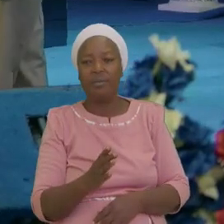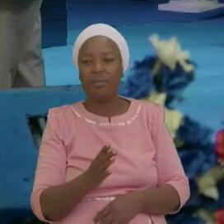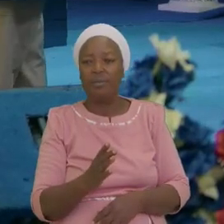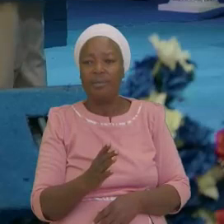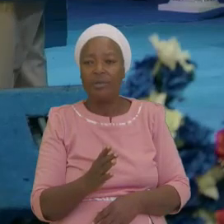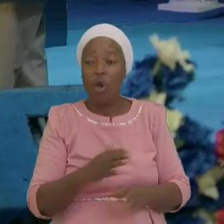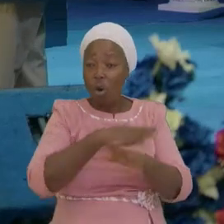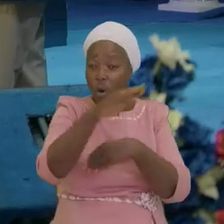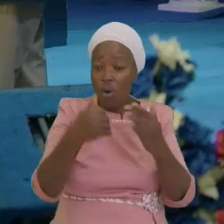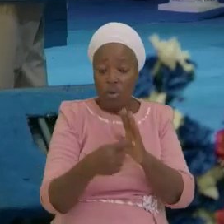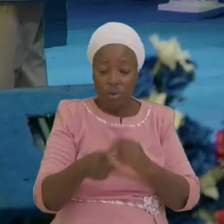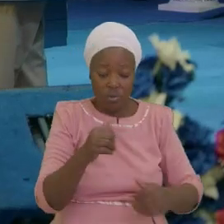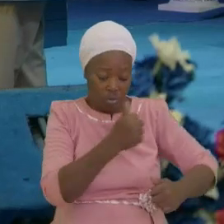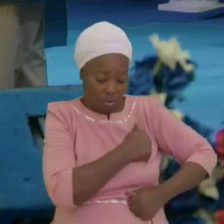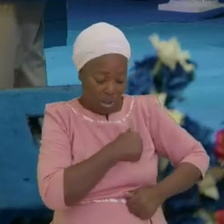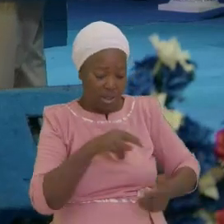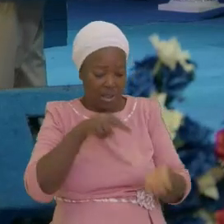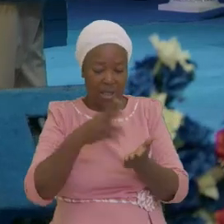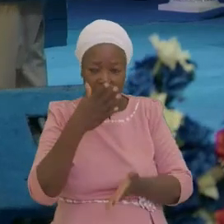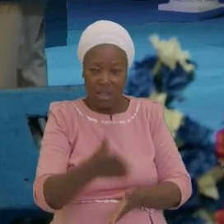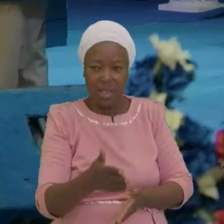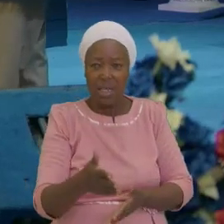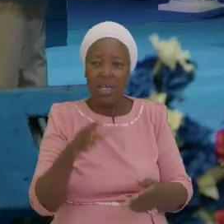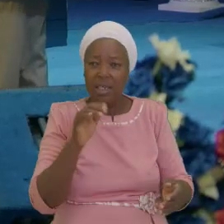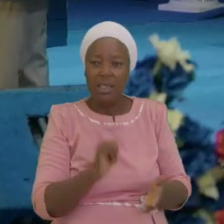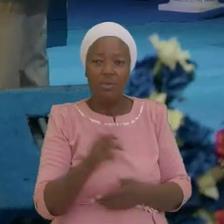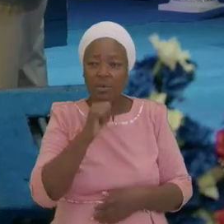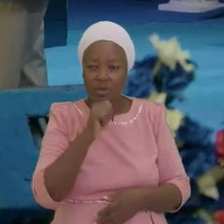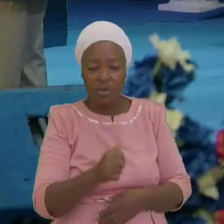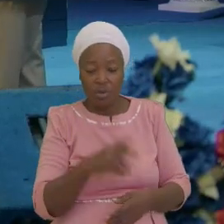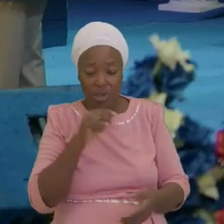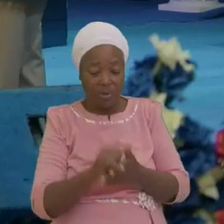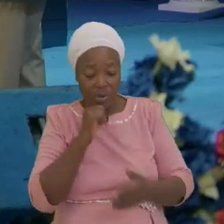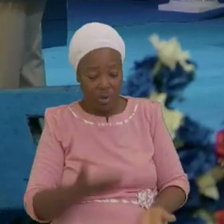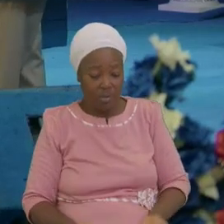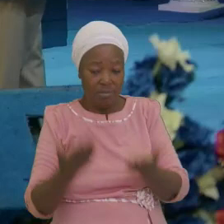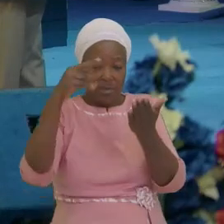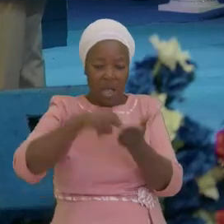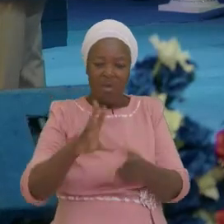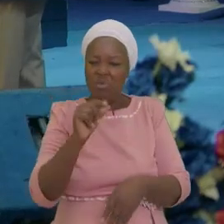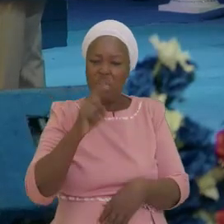All those soldiers standing guard that he will not rise, nobody could prove him a liar.